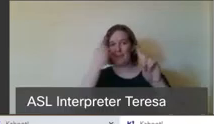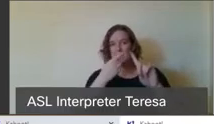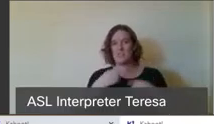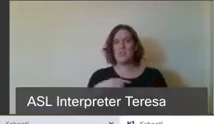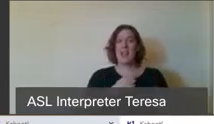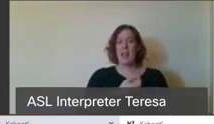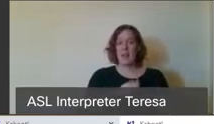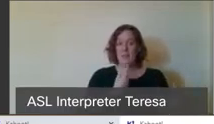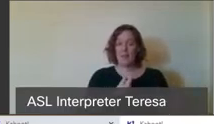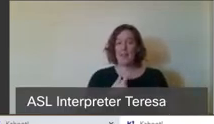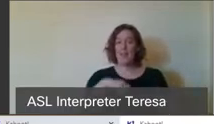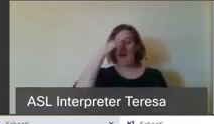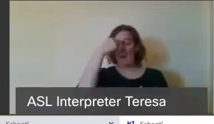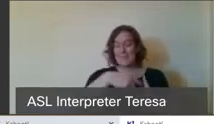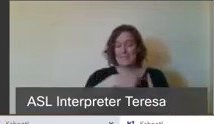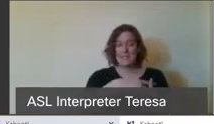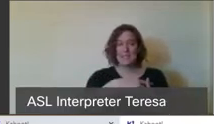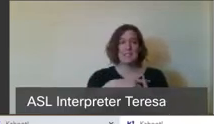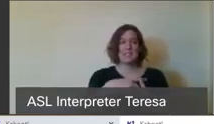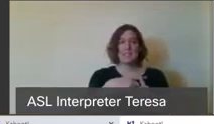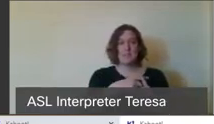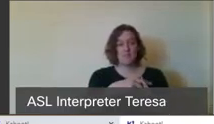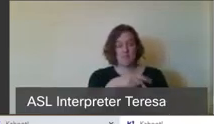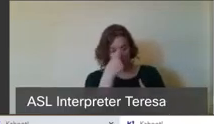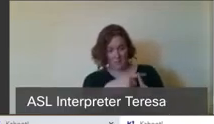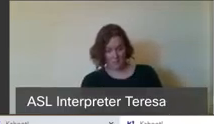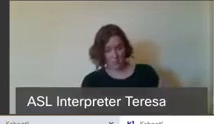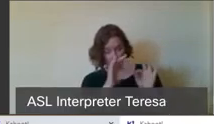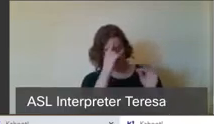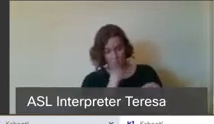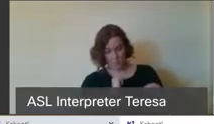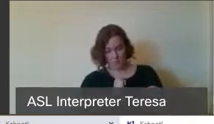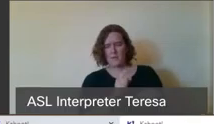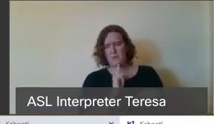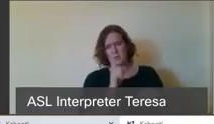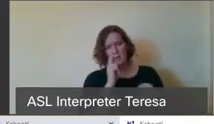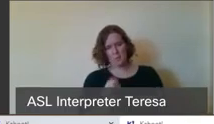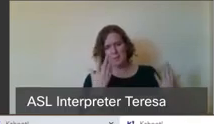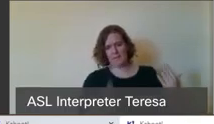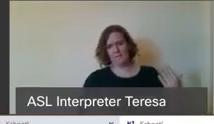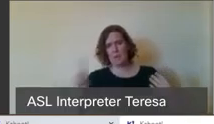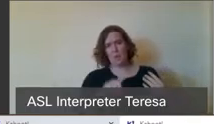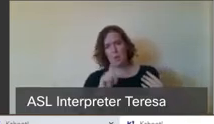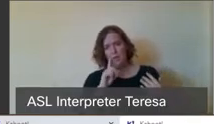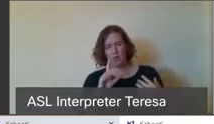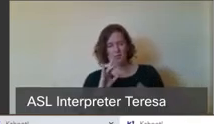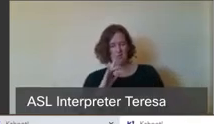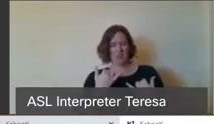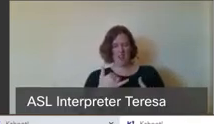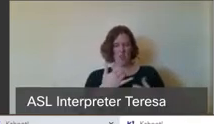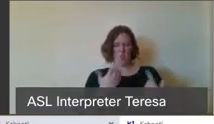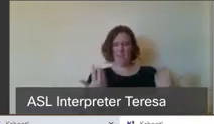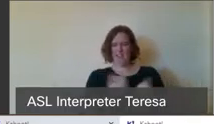empathy, optimistic. Optimism is key for me, and I'm sure it is for a lot of you all in the time that we're in. It's important to